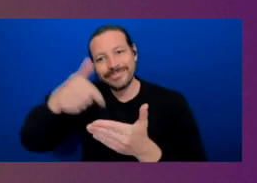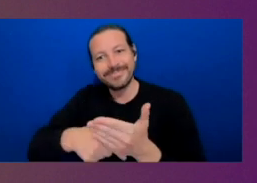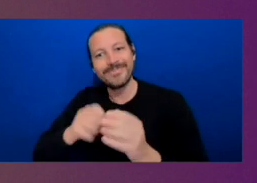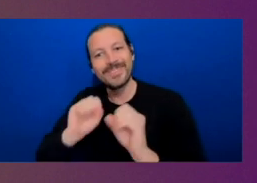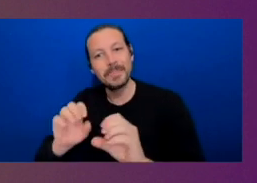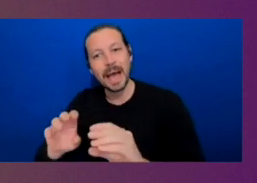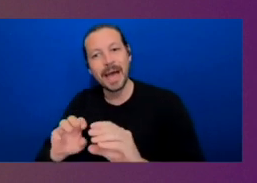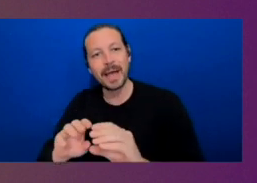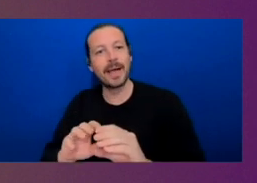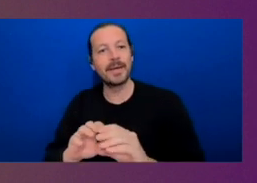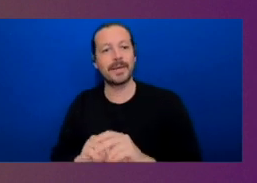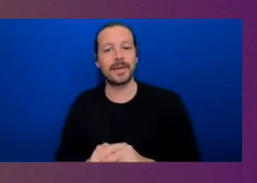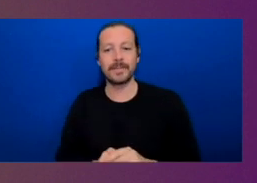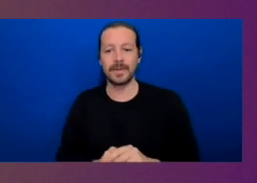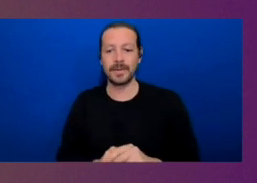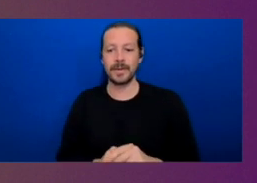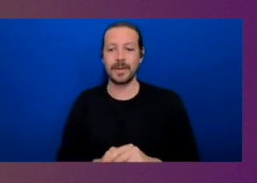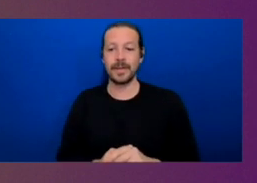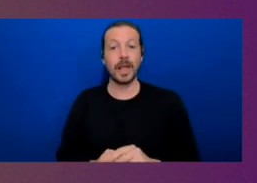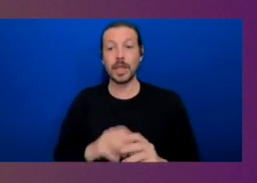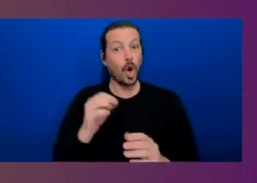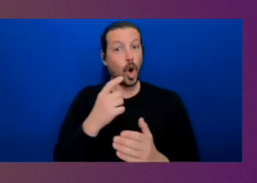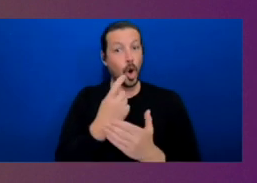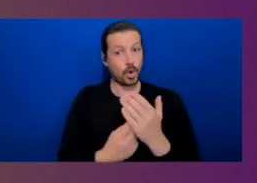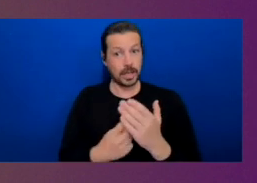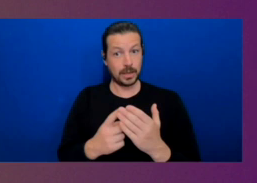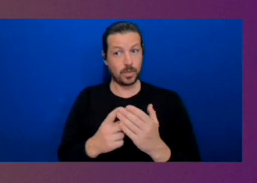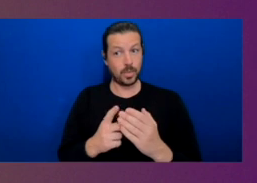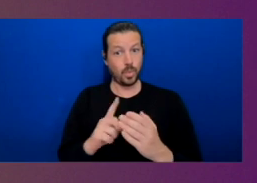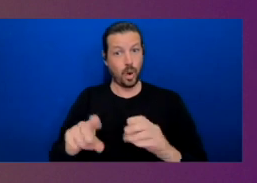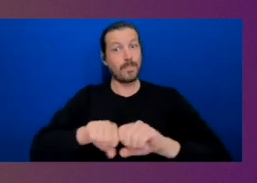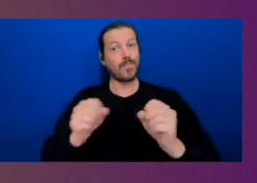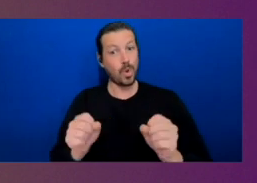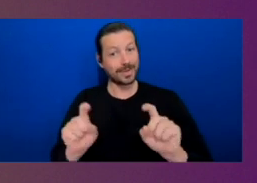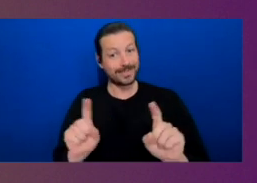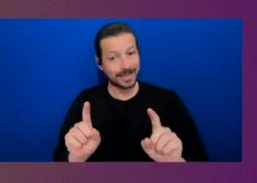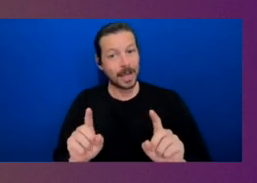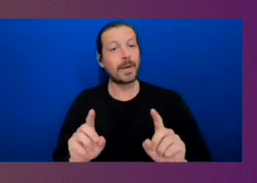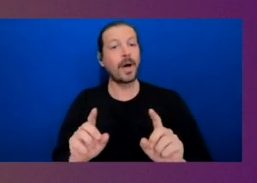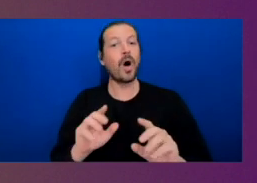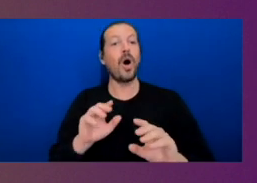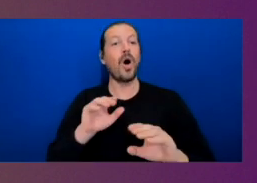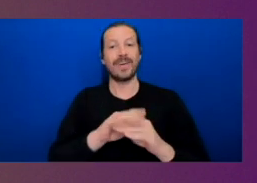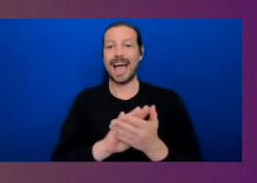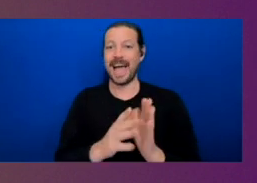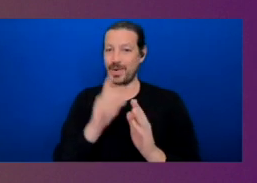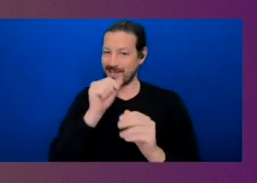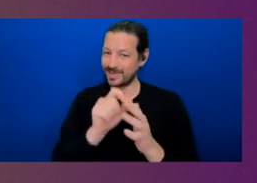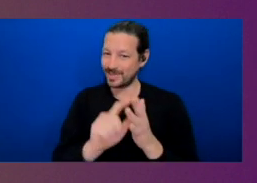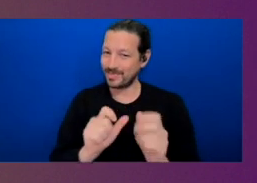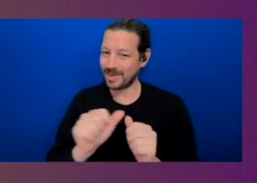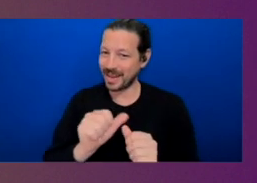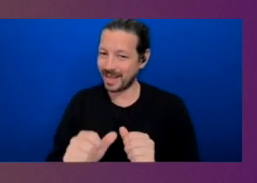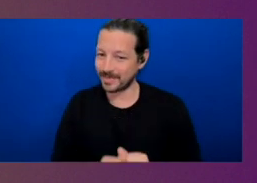but also what's really important is how you can do it better. So have an ability to use the technology thoughtfully